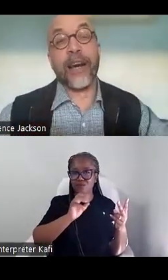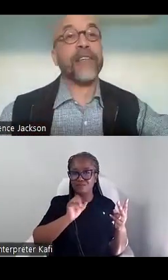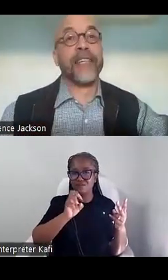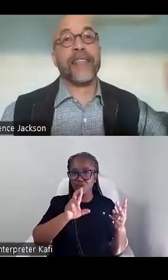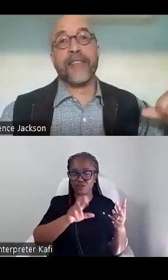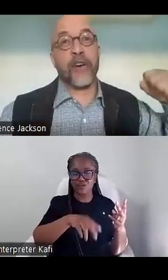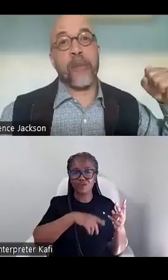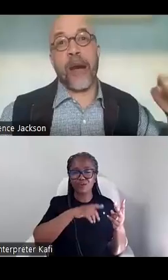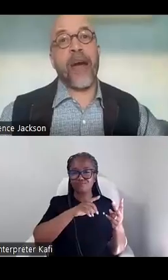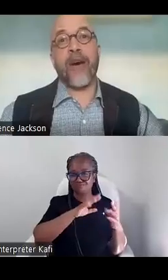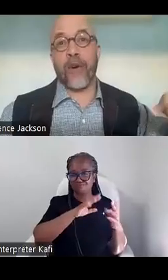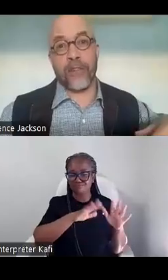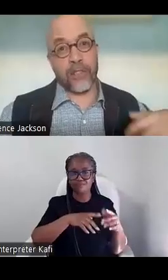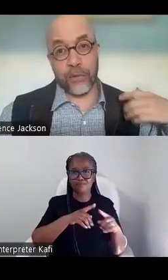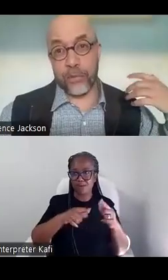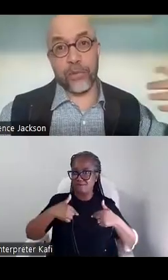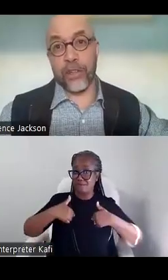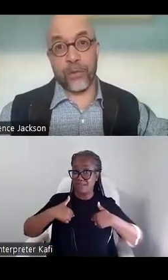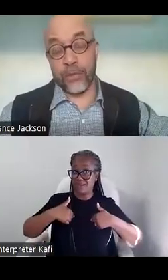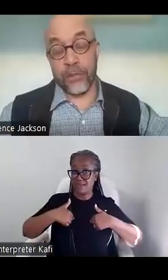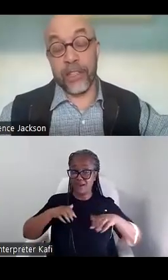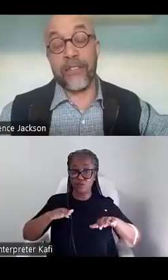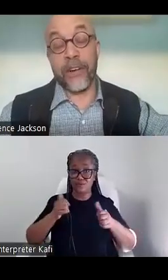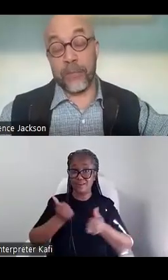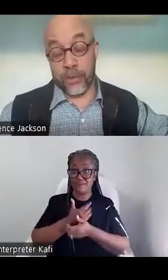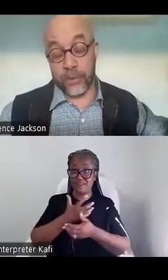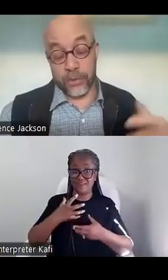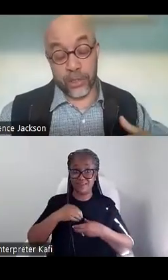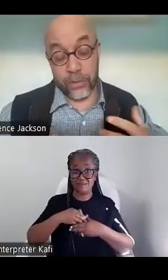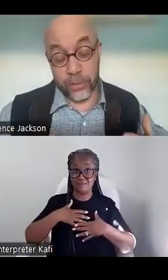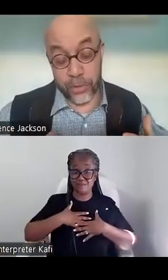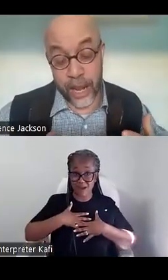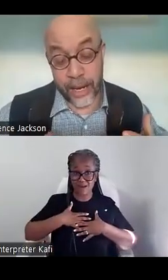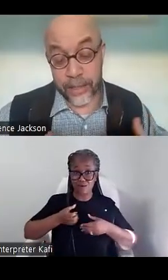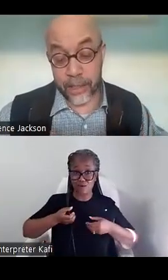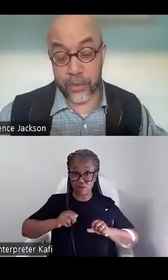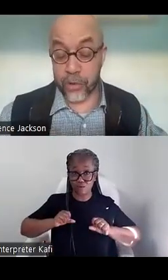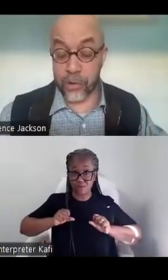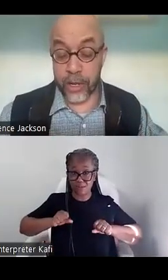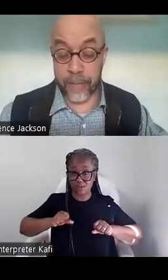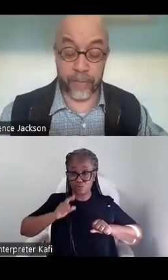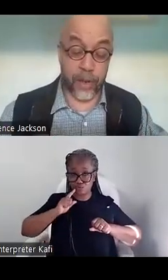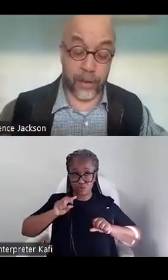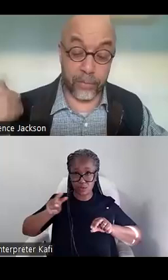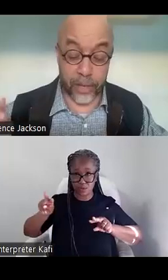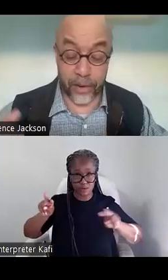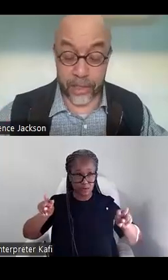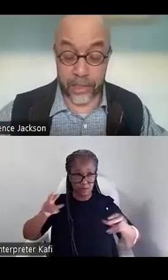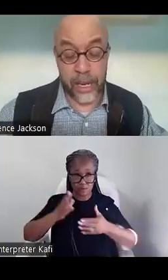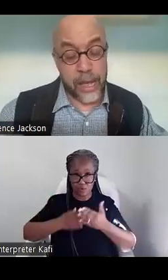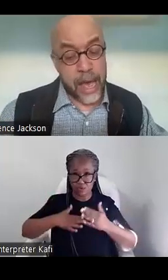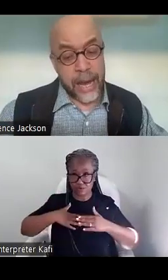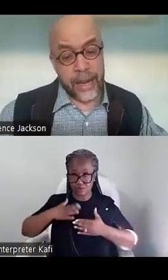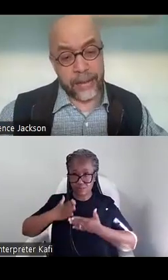doing everything, in my power to, live up to that ancestral